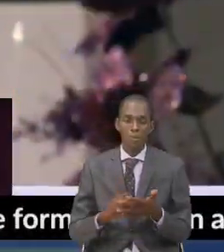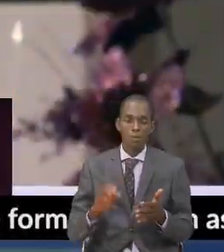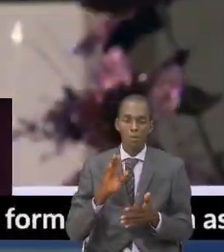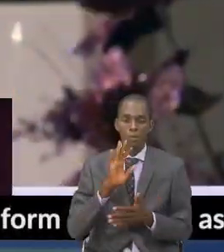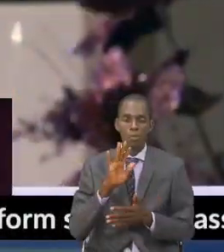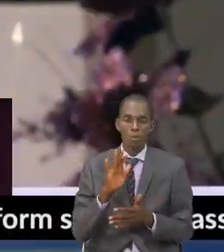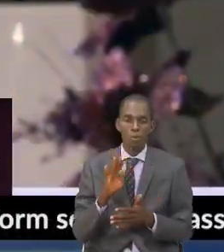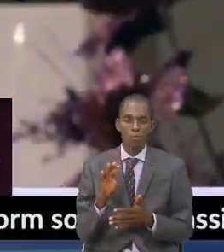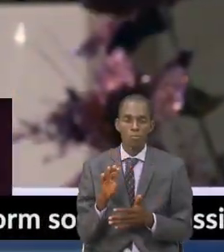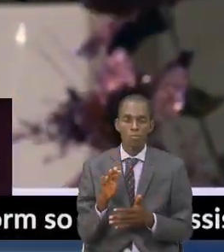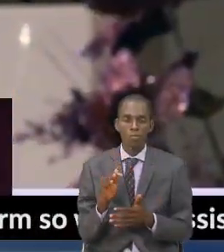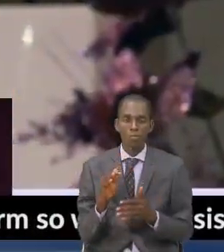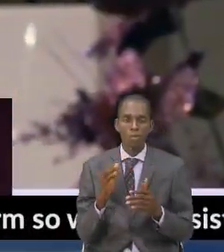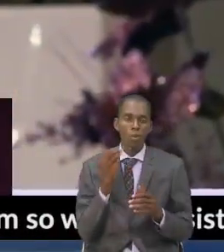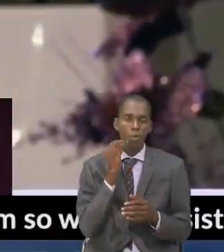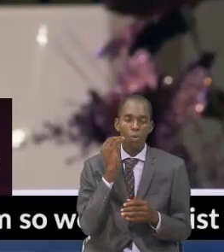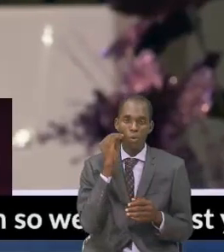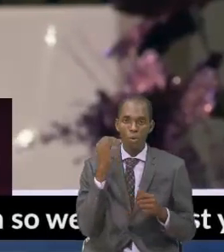numbers,